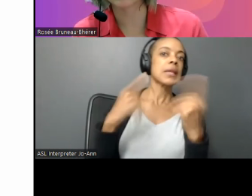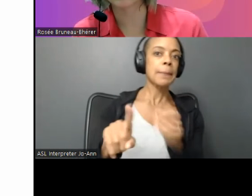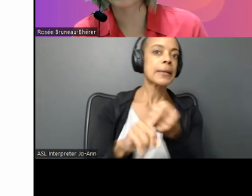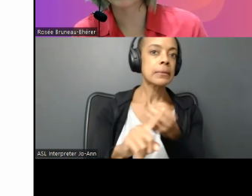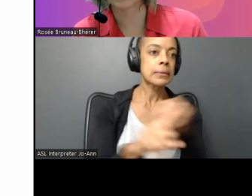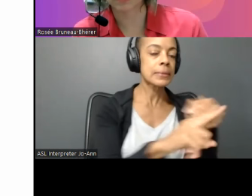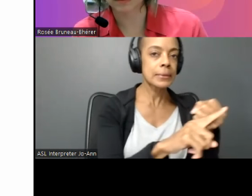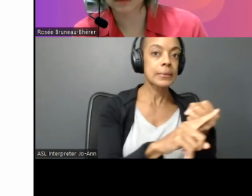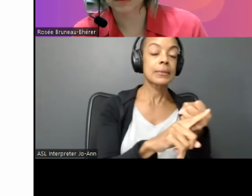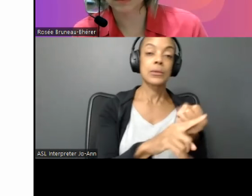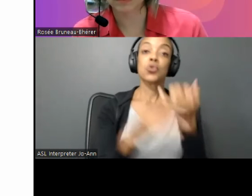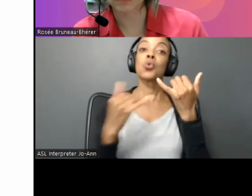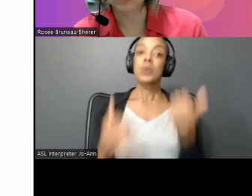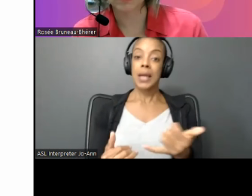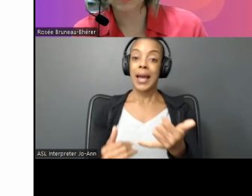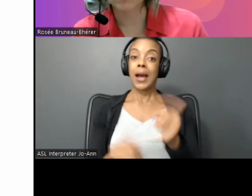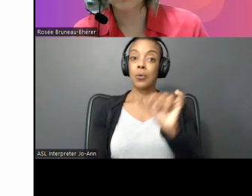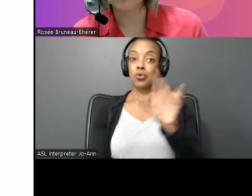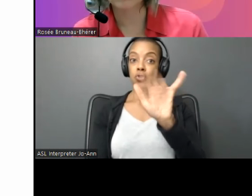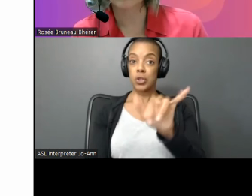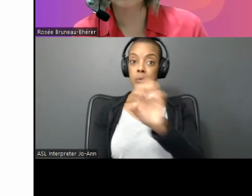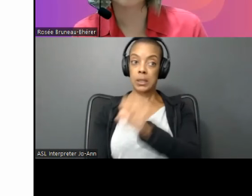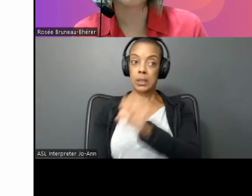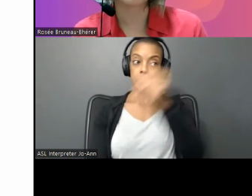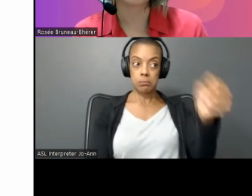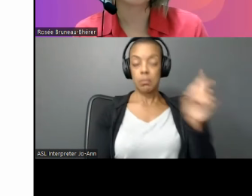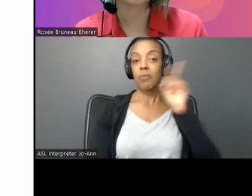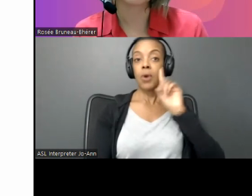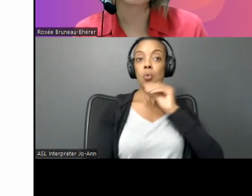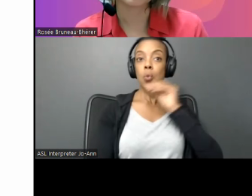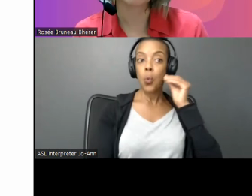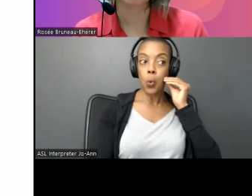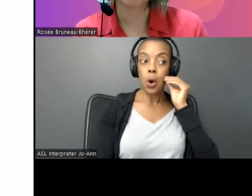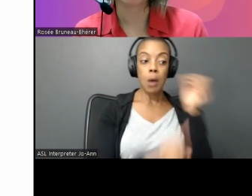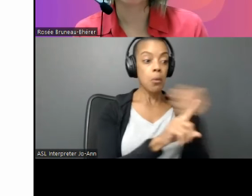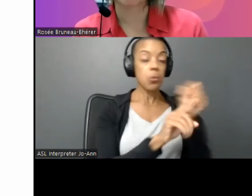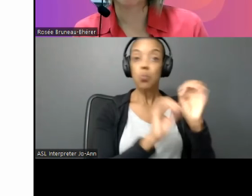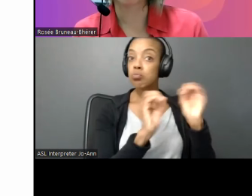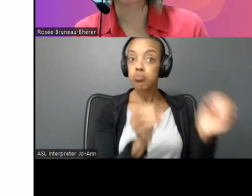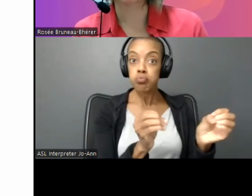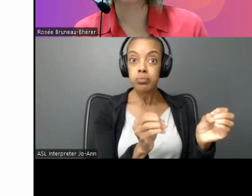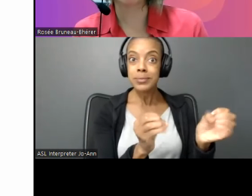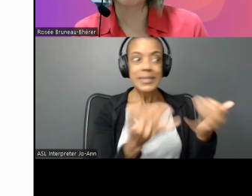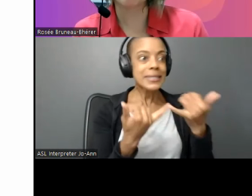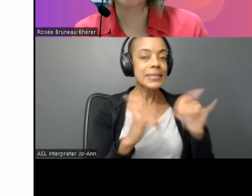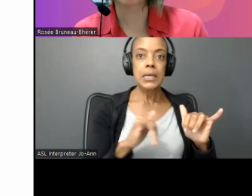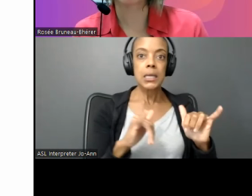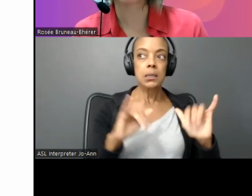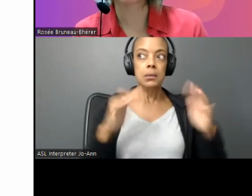in a foster home and there's no abuse being committed against him, he's still hypervigilant.